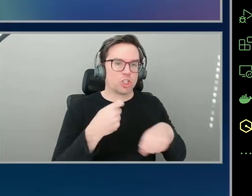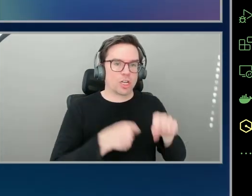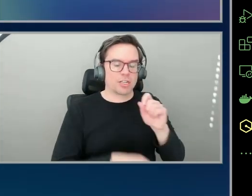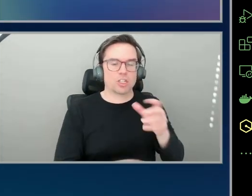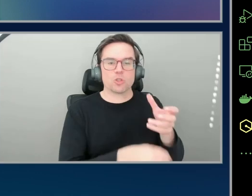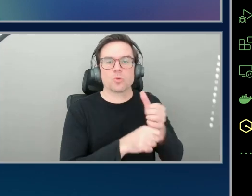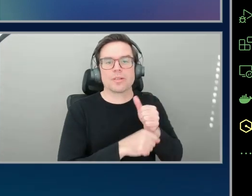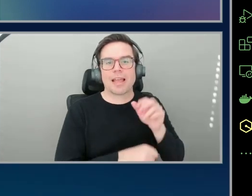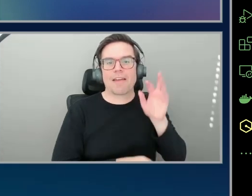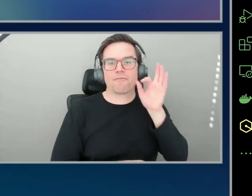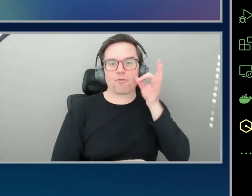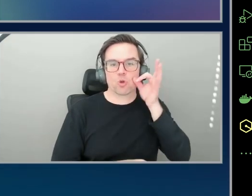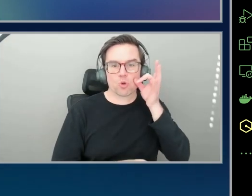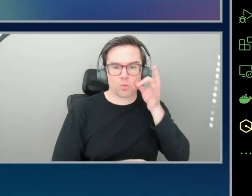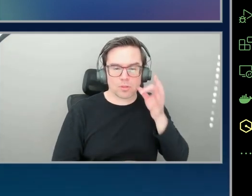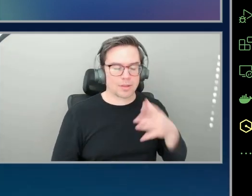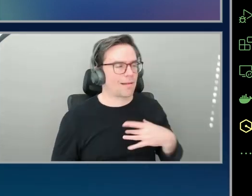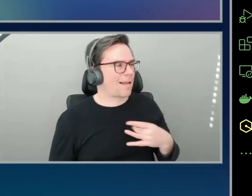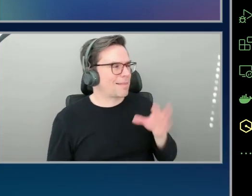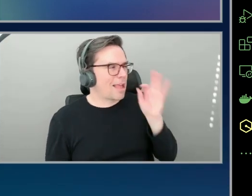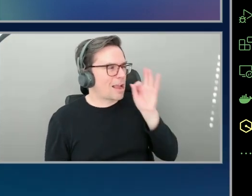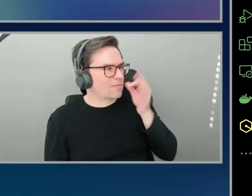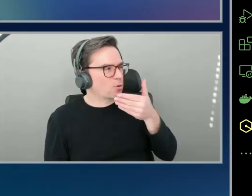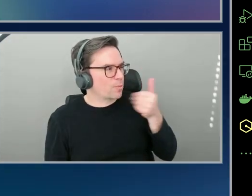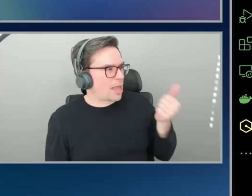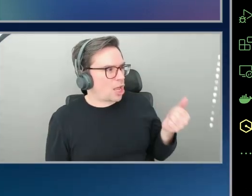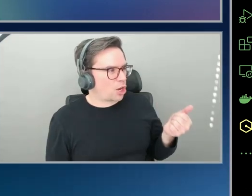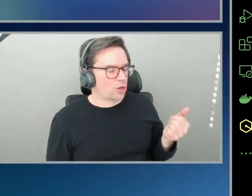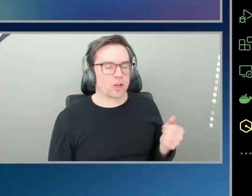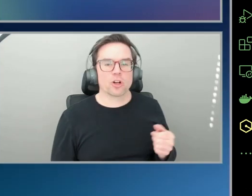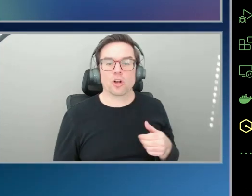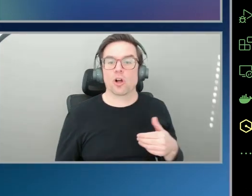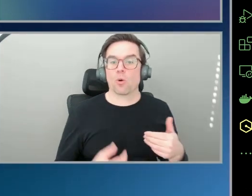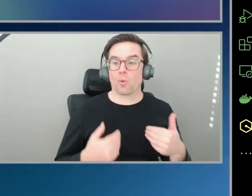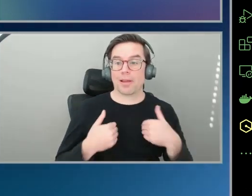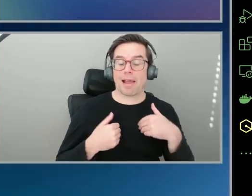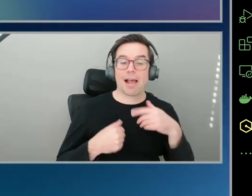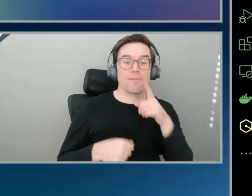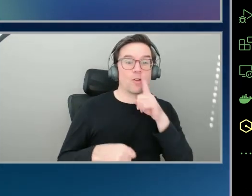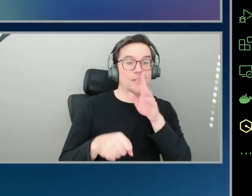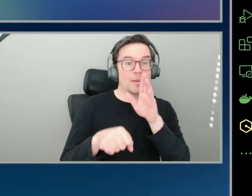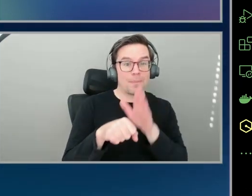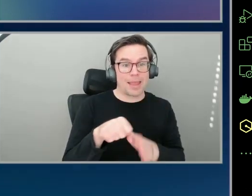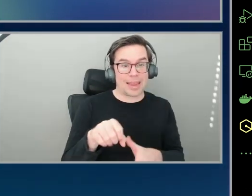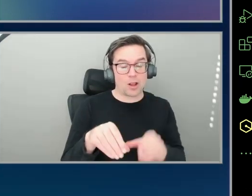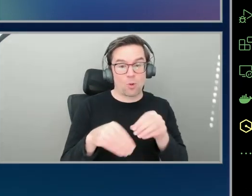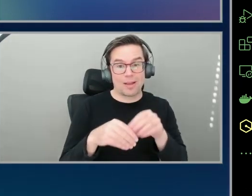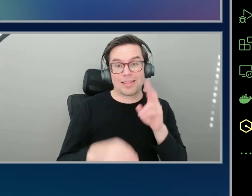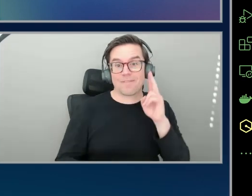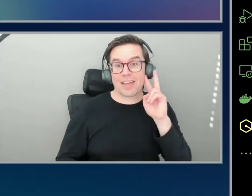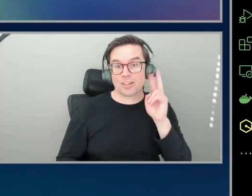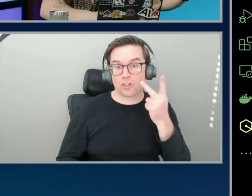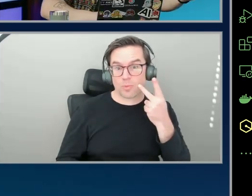know. Also, by the way, we have a tomato in the vegetable section, but tomato apparently is a fruit.